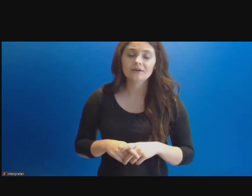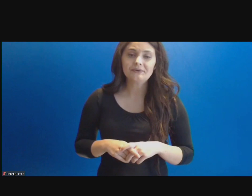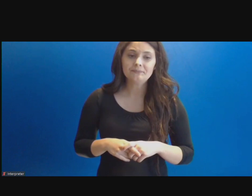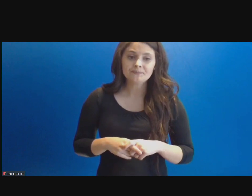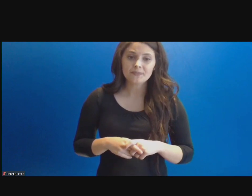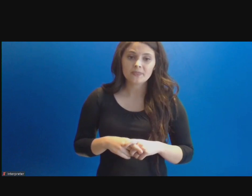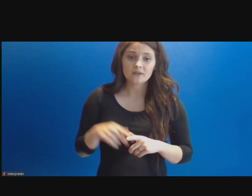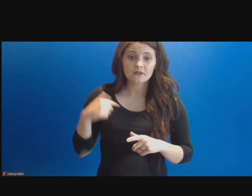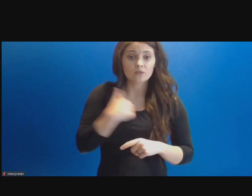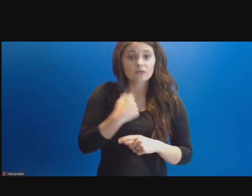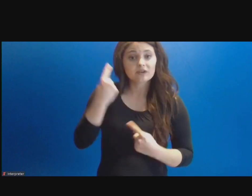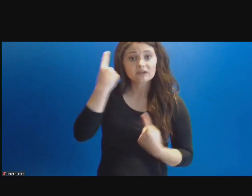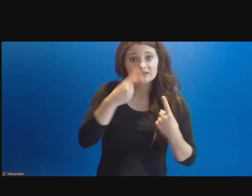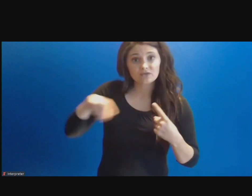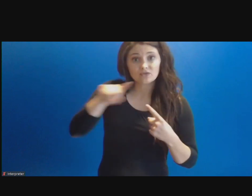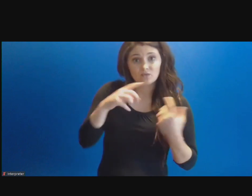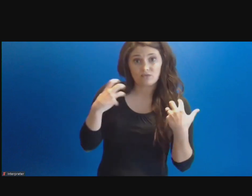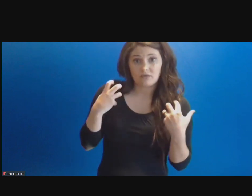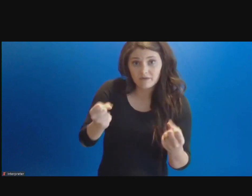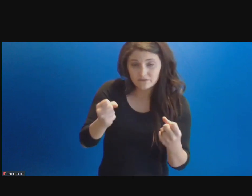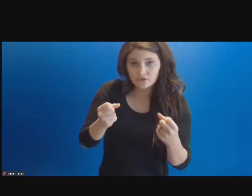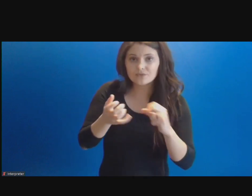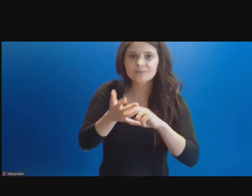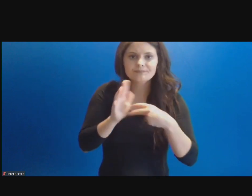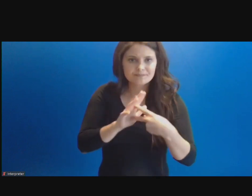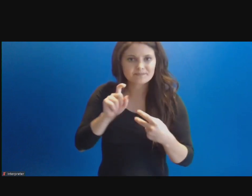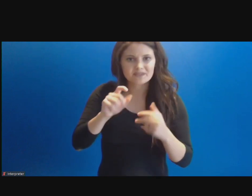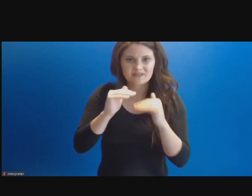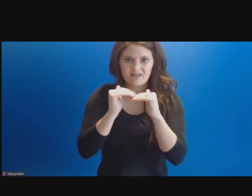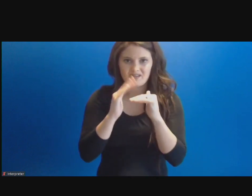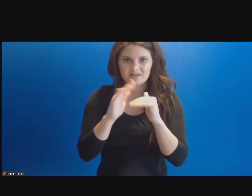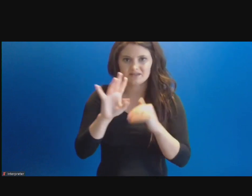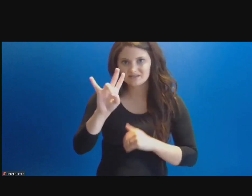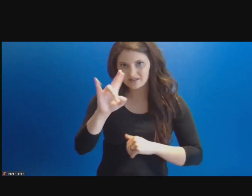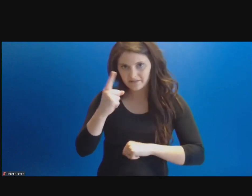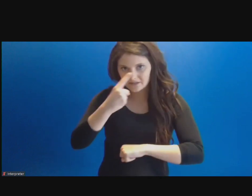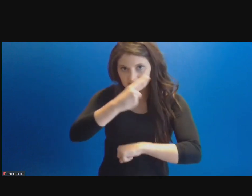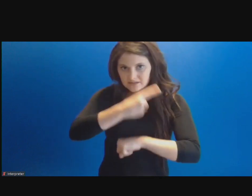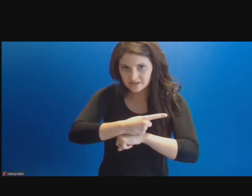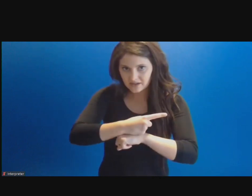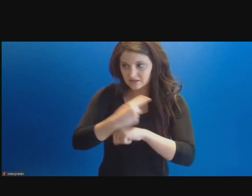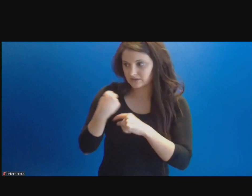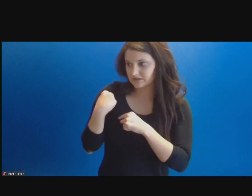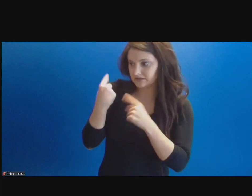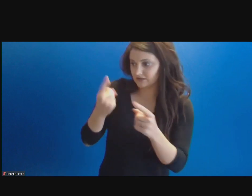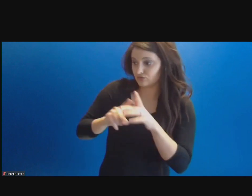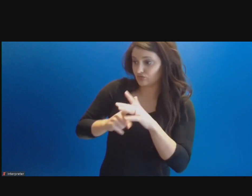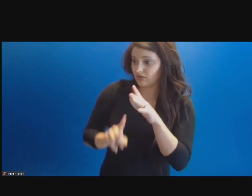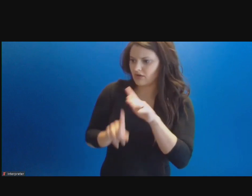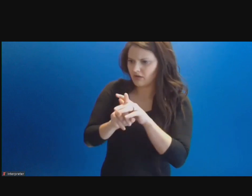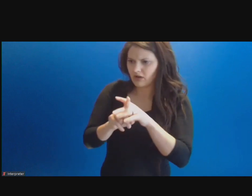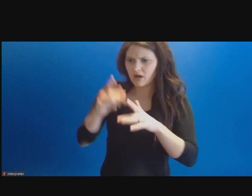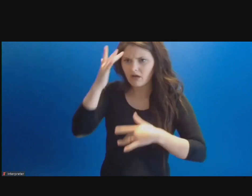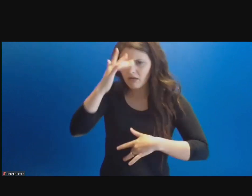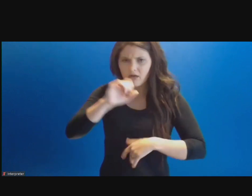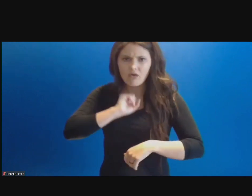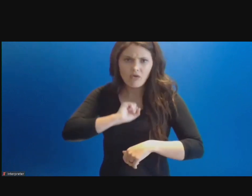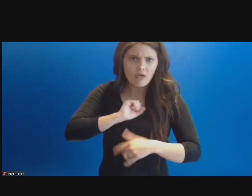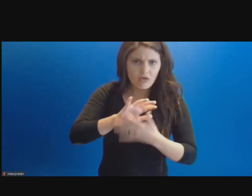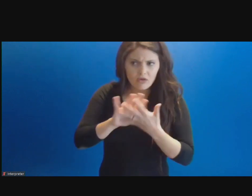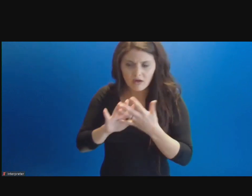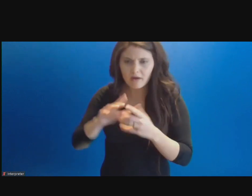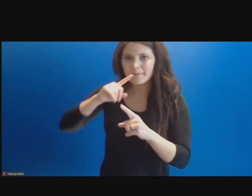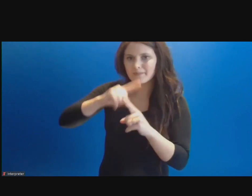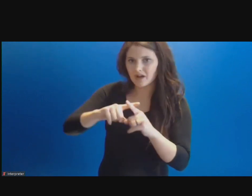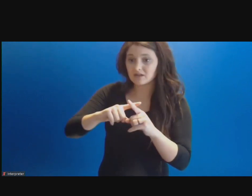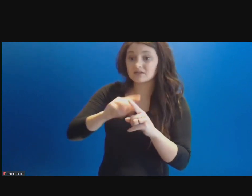considered recovered, you have to have at least 7 days since symptoms started, plus at least 3 days